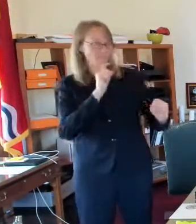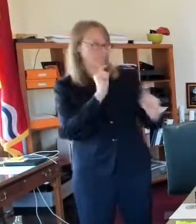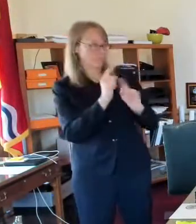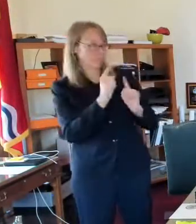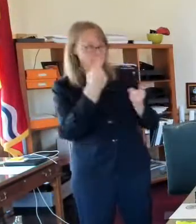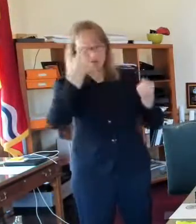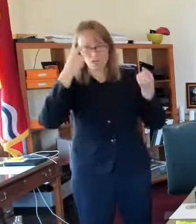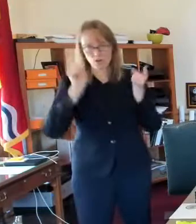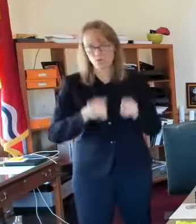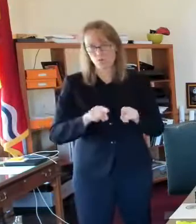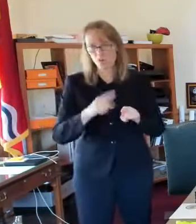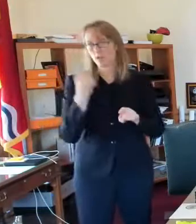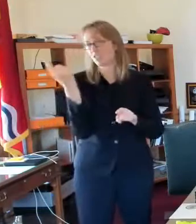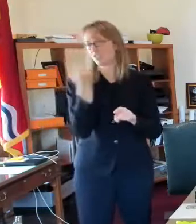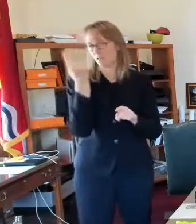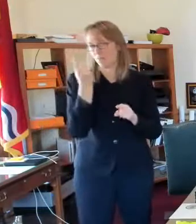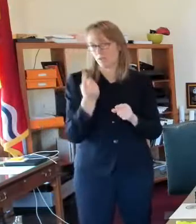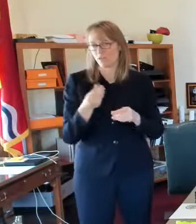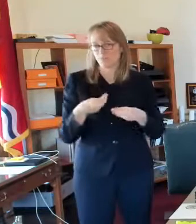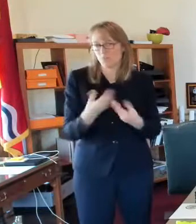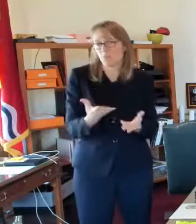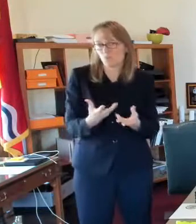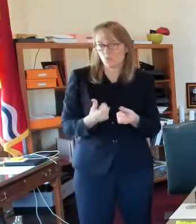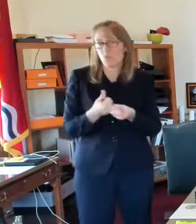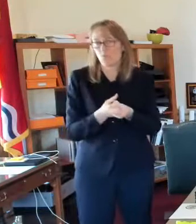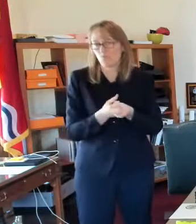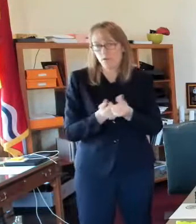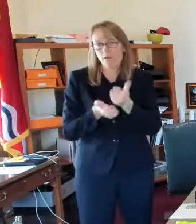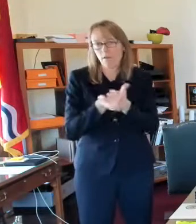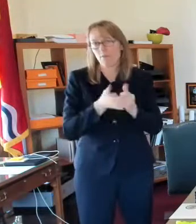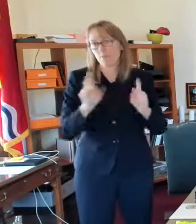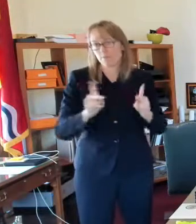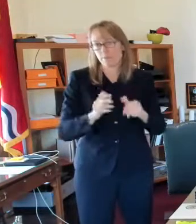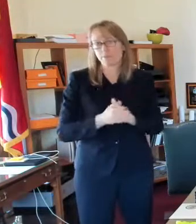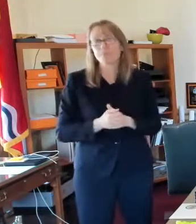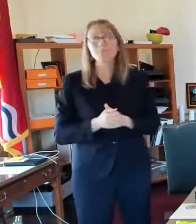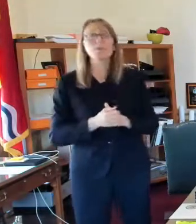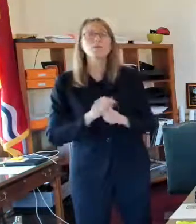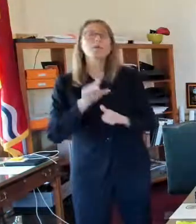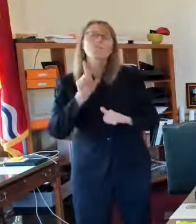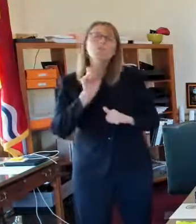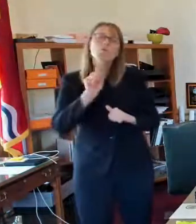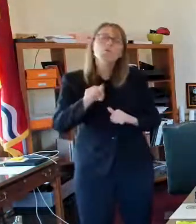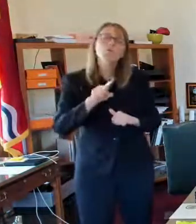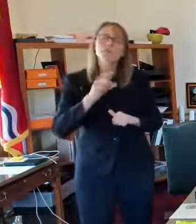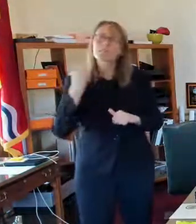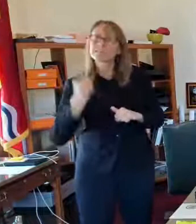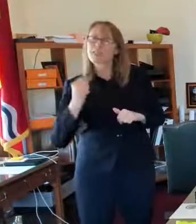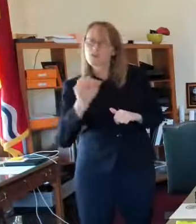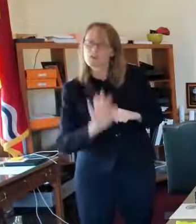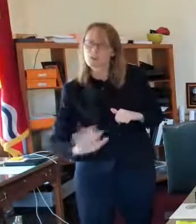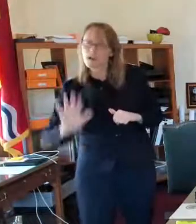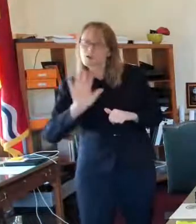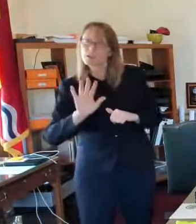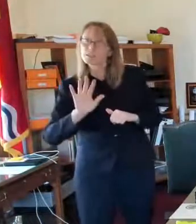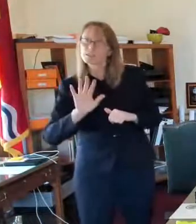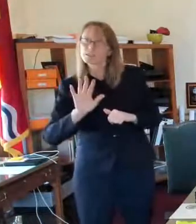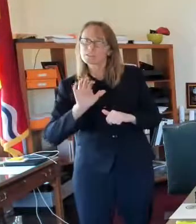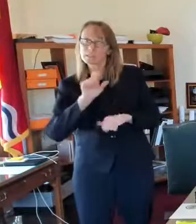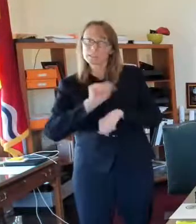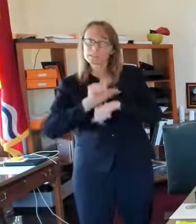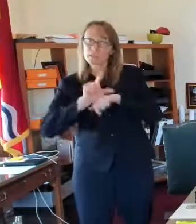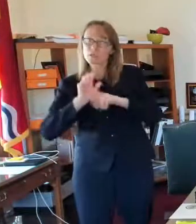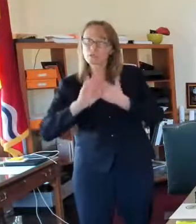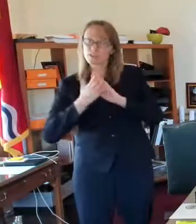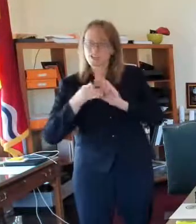Louis. Are the southern zip codes in the city still the hot spot right now for the spread of COVID? Yes, Jeannie, the southern zip codes in the city